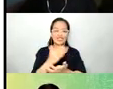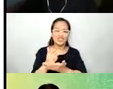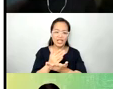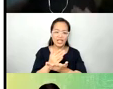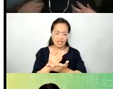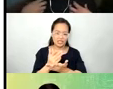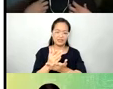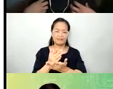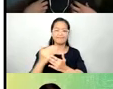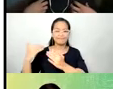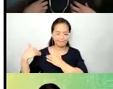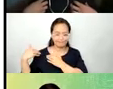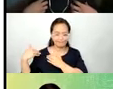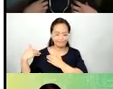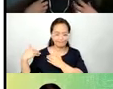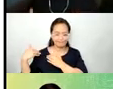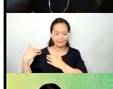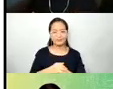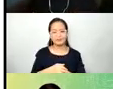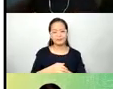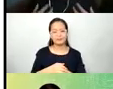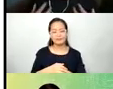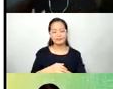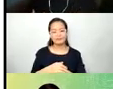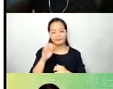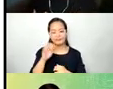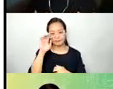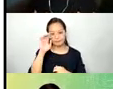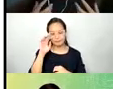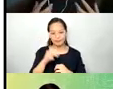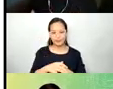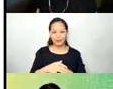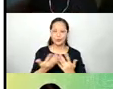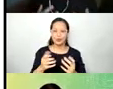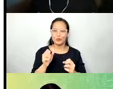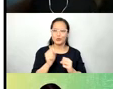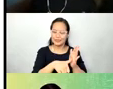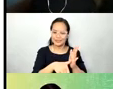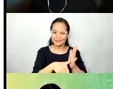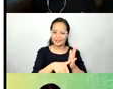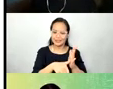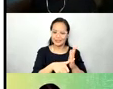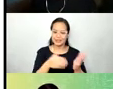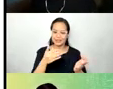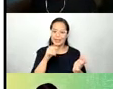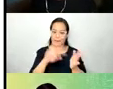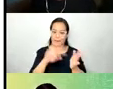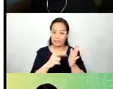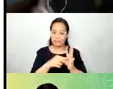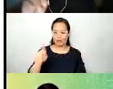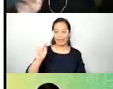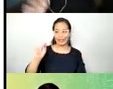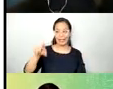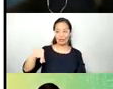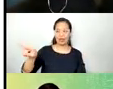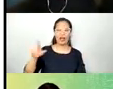So, the key takeaway, I hope, is not, wow, si TQ is so poor at maintaining relationships. I hope that's